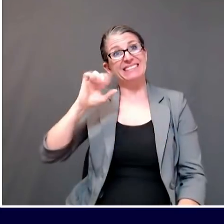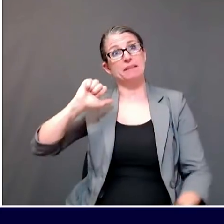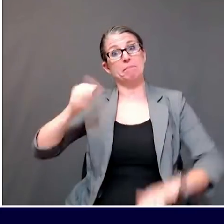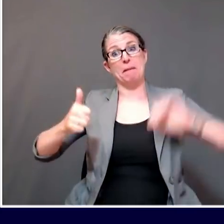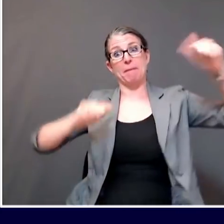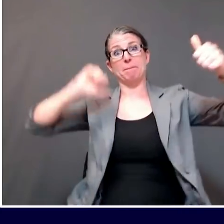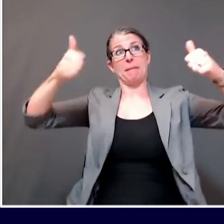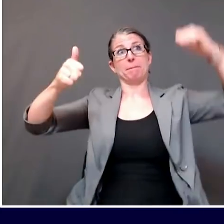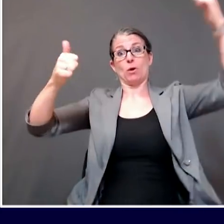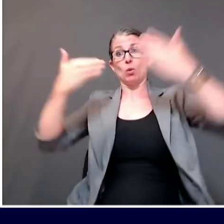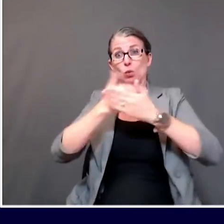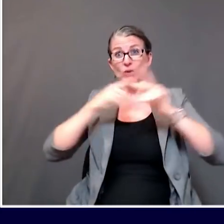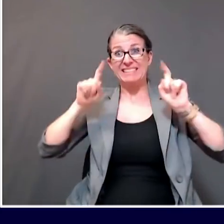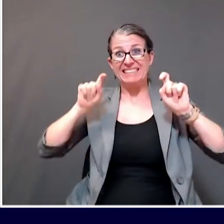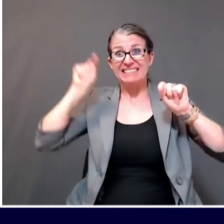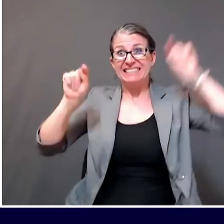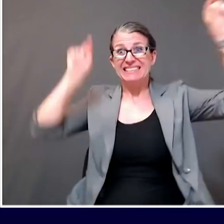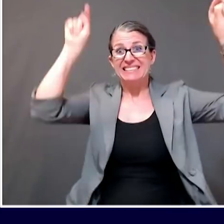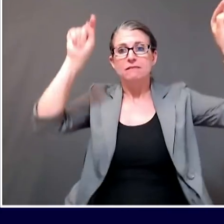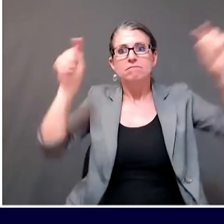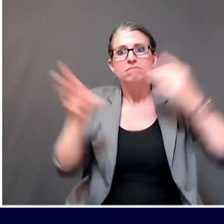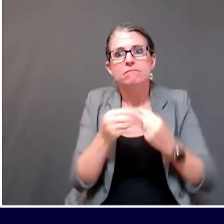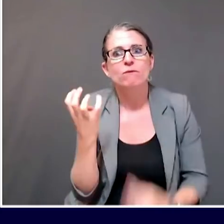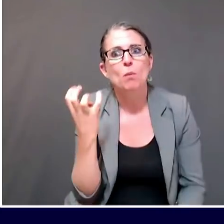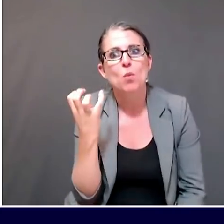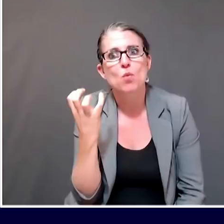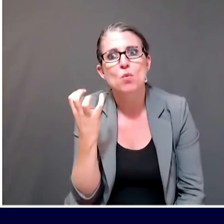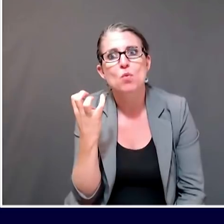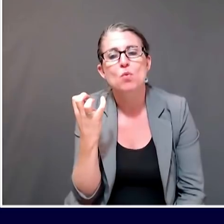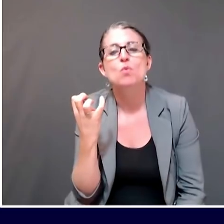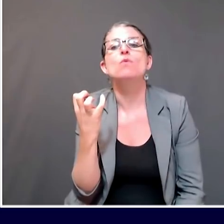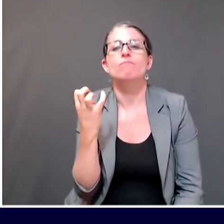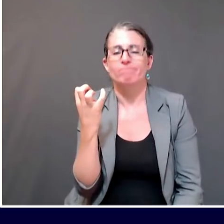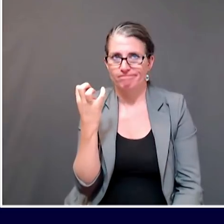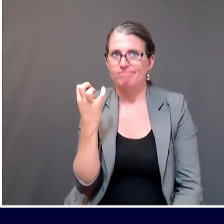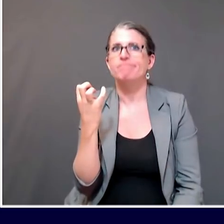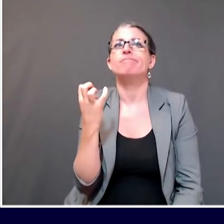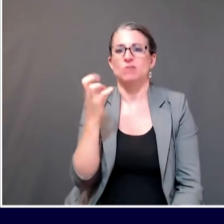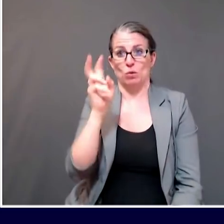send testing sites. Second, we are awarding $1 million